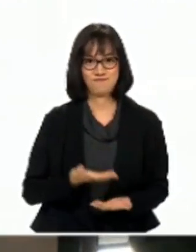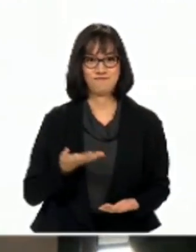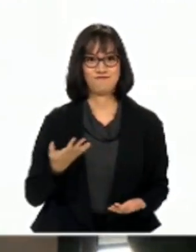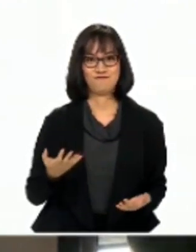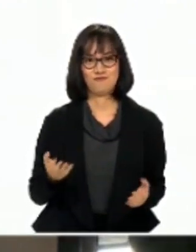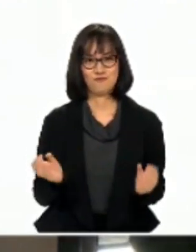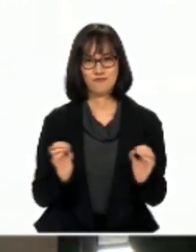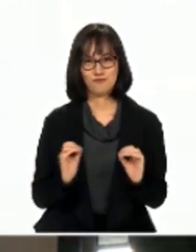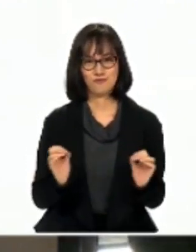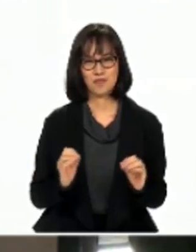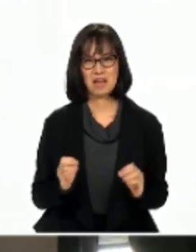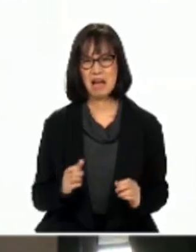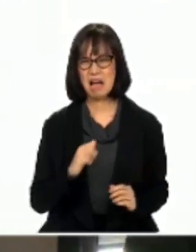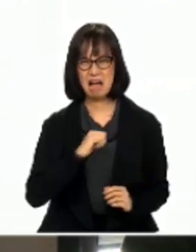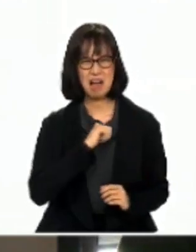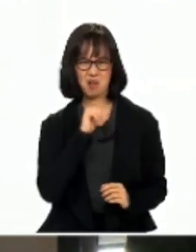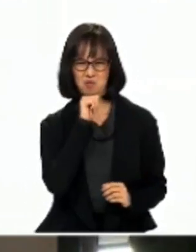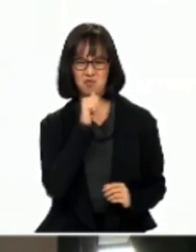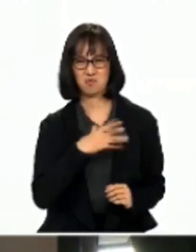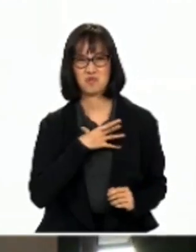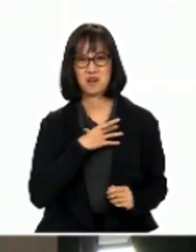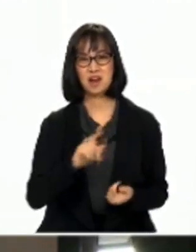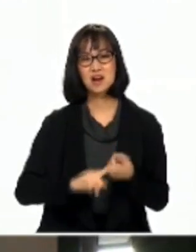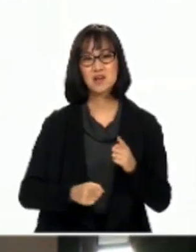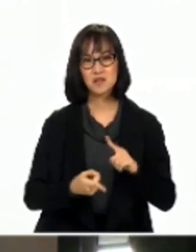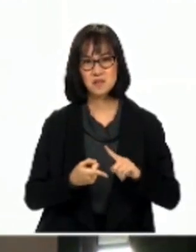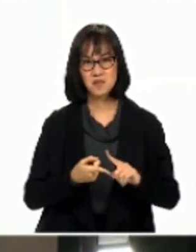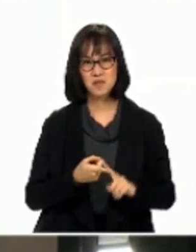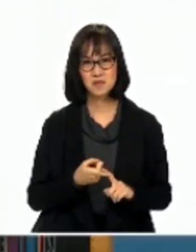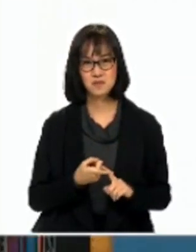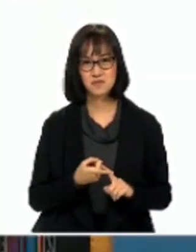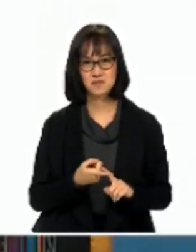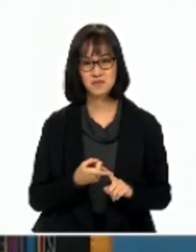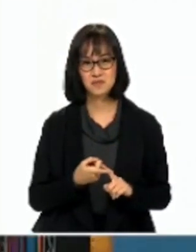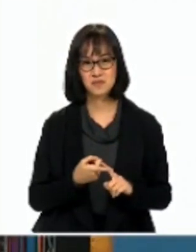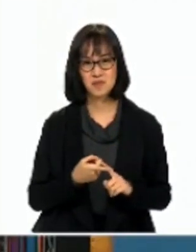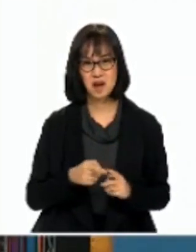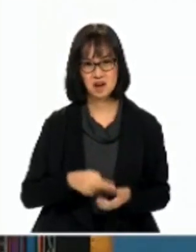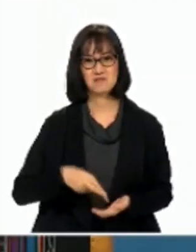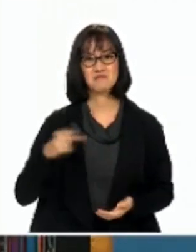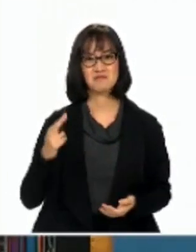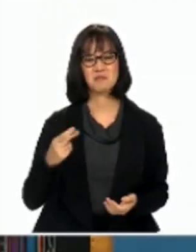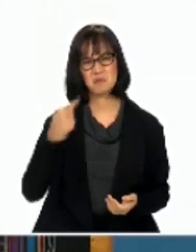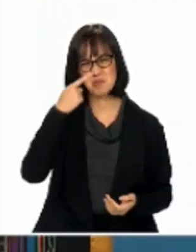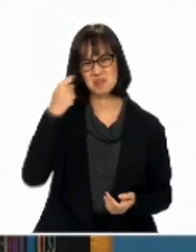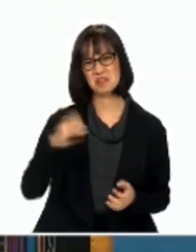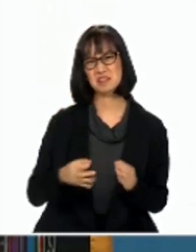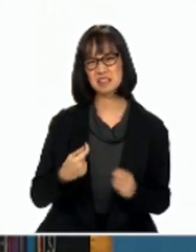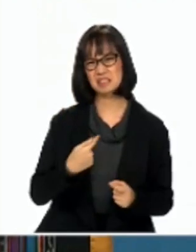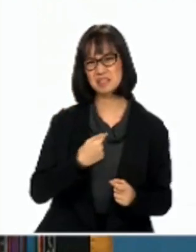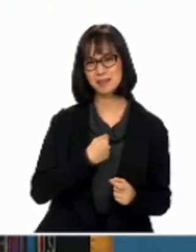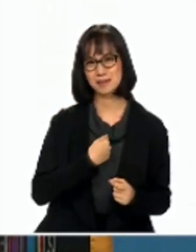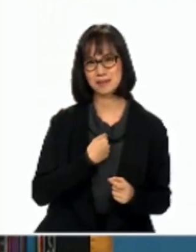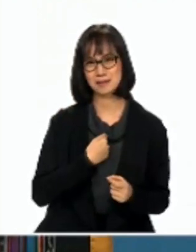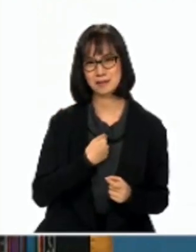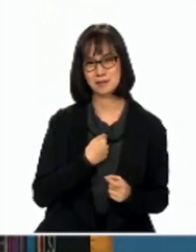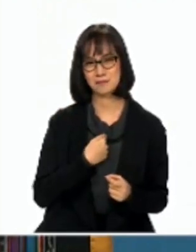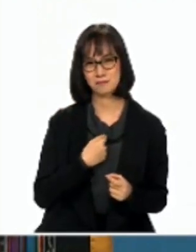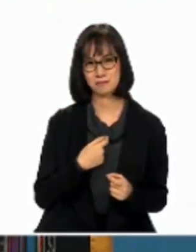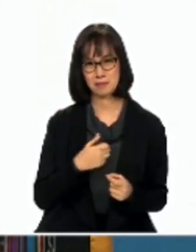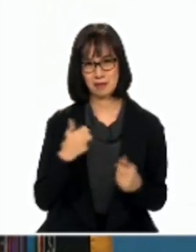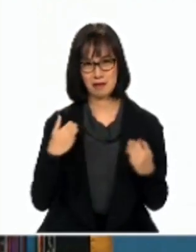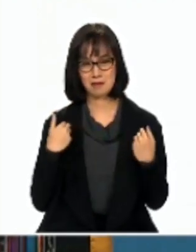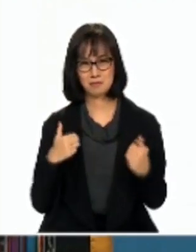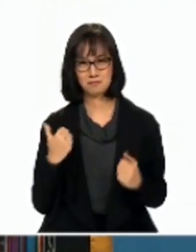kong kaibigan ng mayaman. Because pagka mayaman ka, tatabi lang ka lang sa akin,